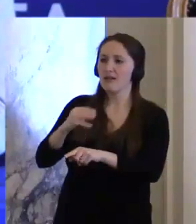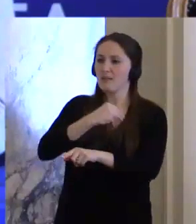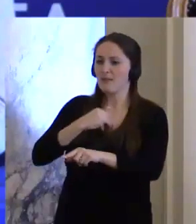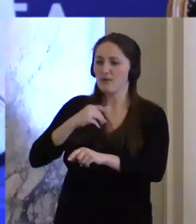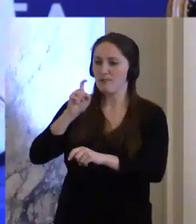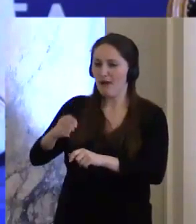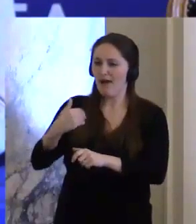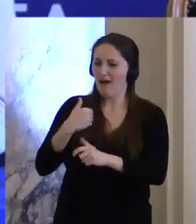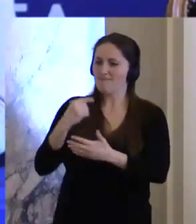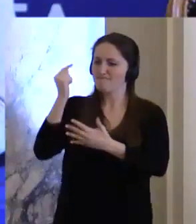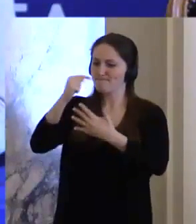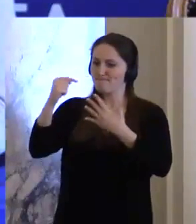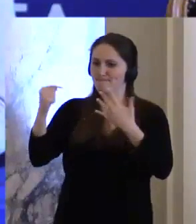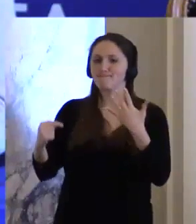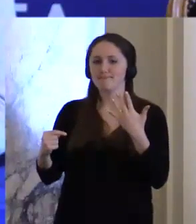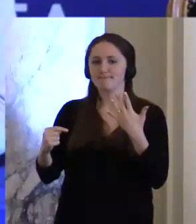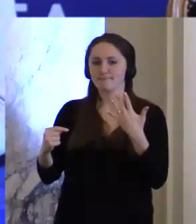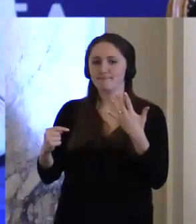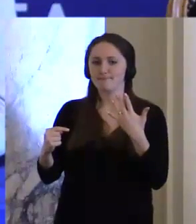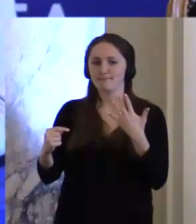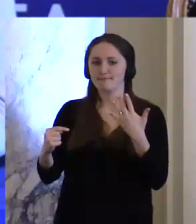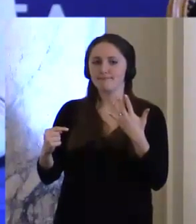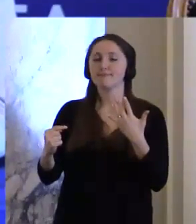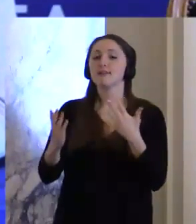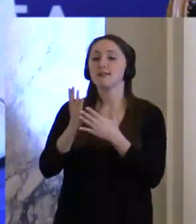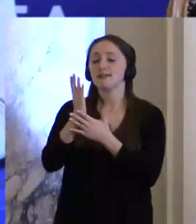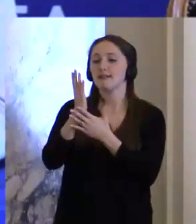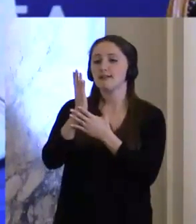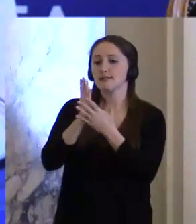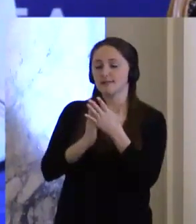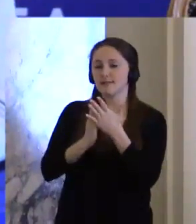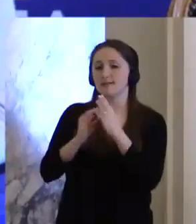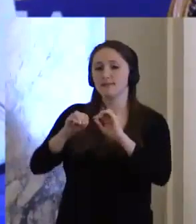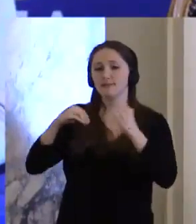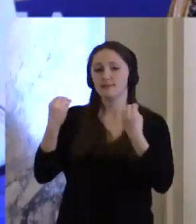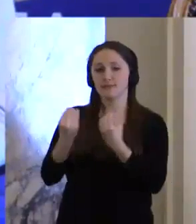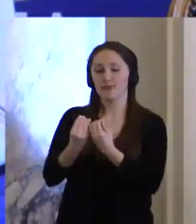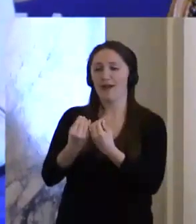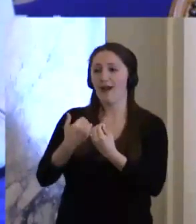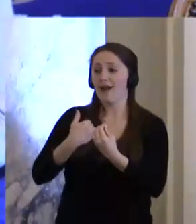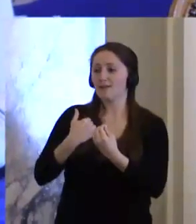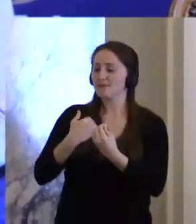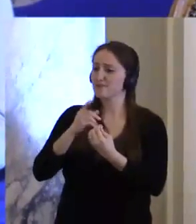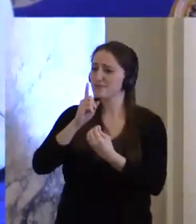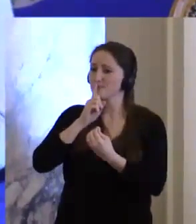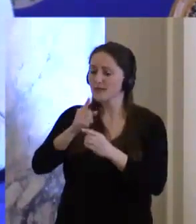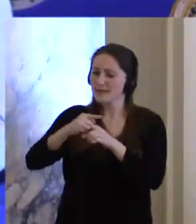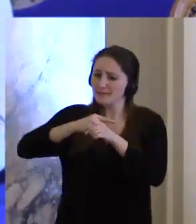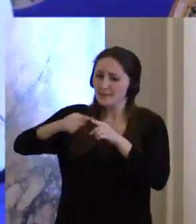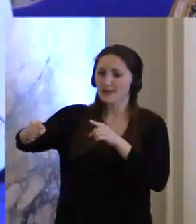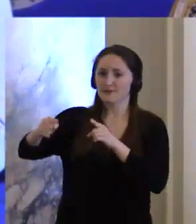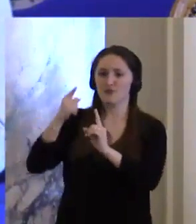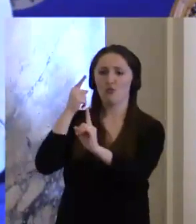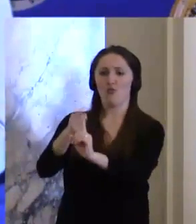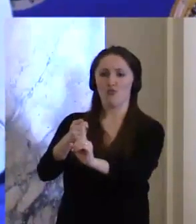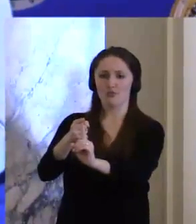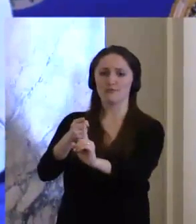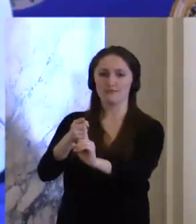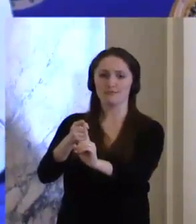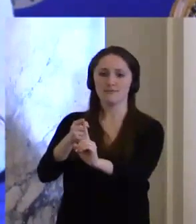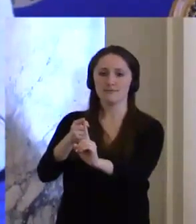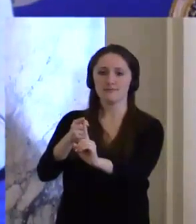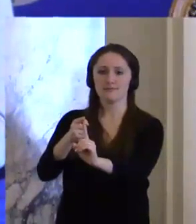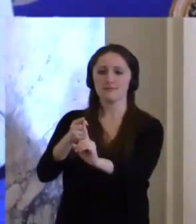be made up. There are some organizations that have a very, very specialized objective